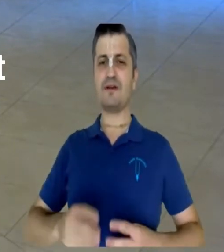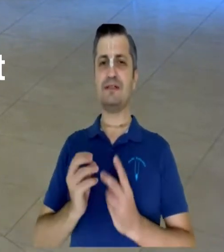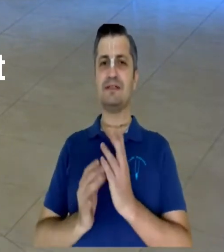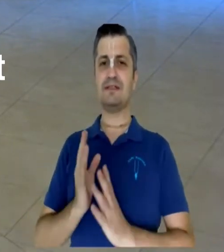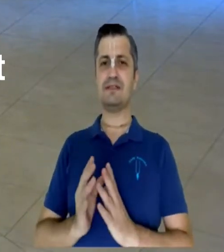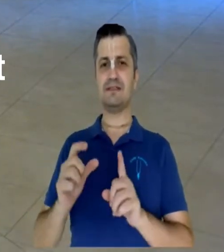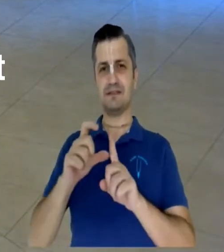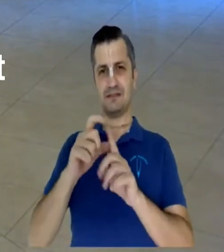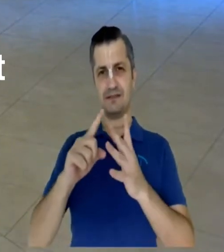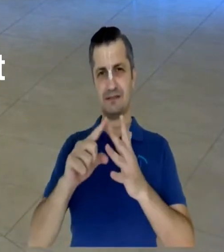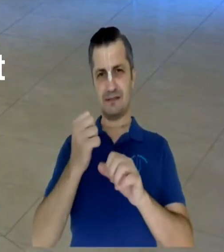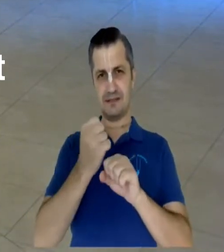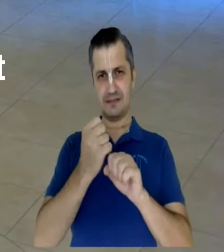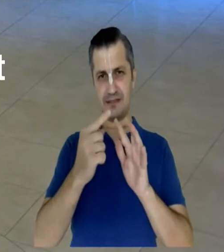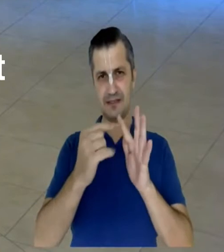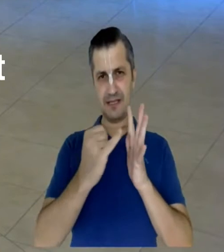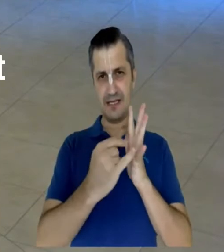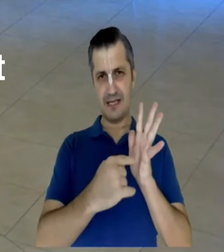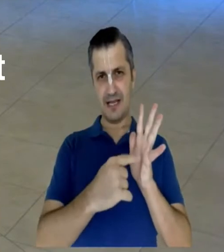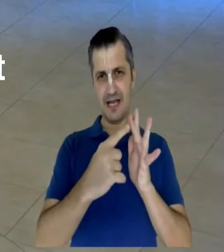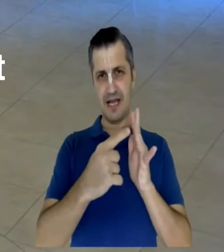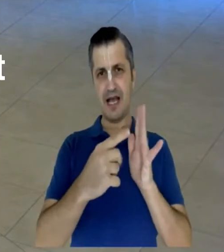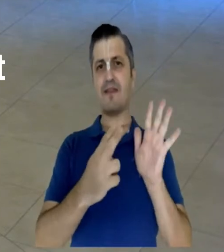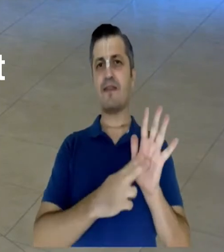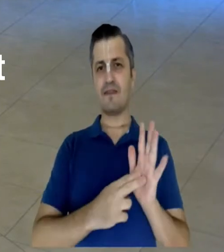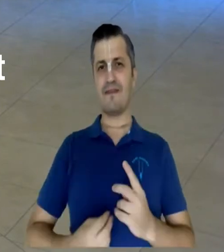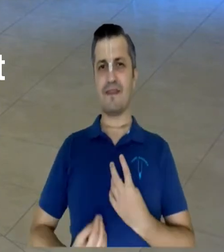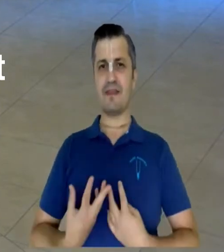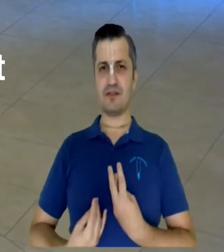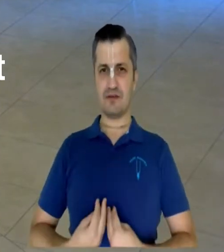Antaha Purushe Yenadam Anam Pachyate.